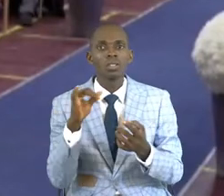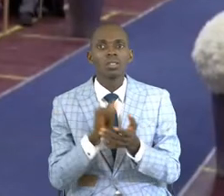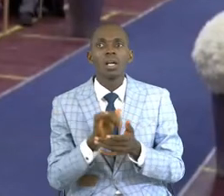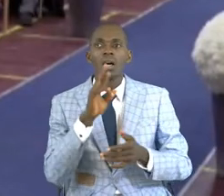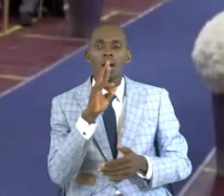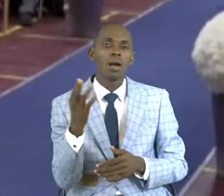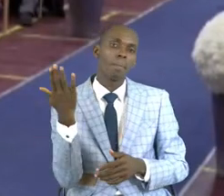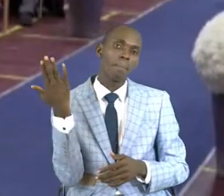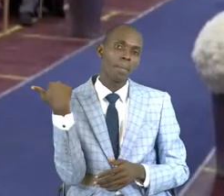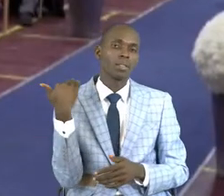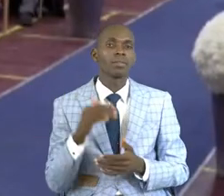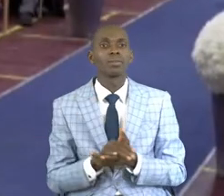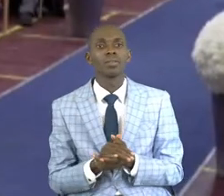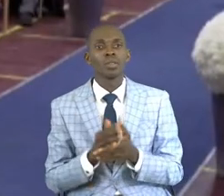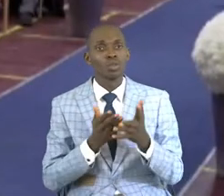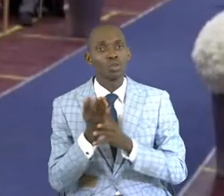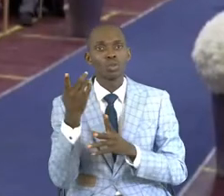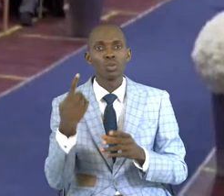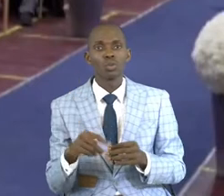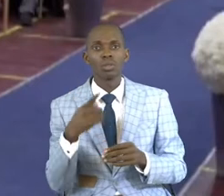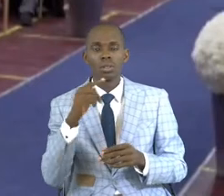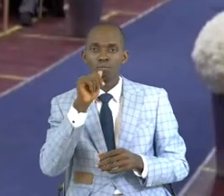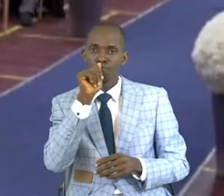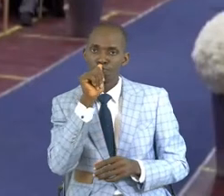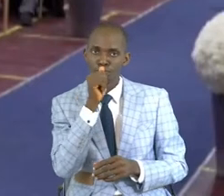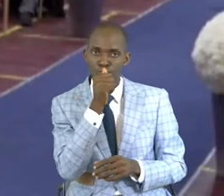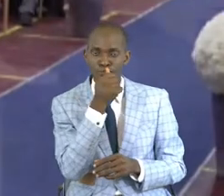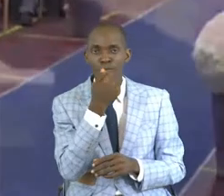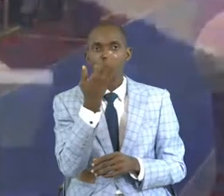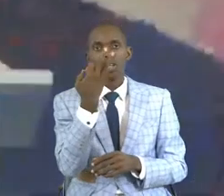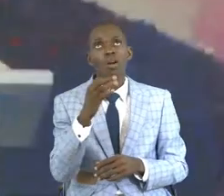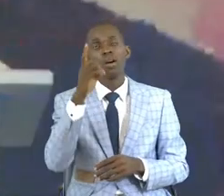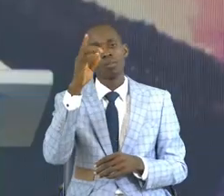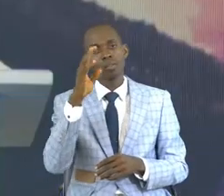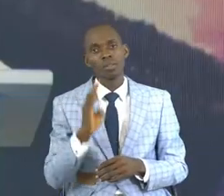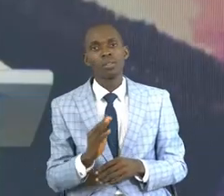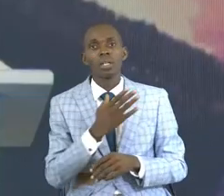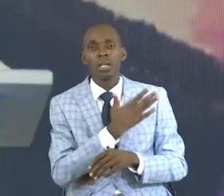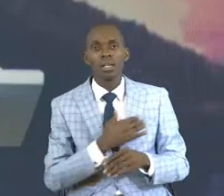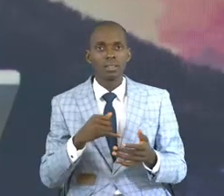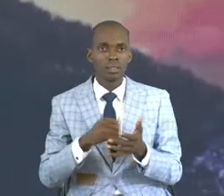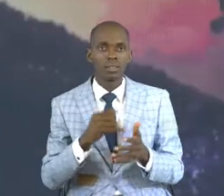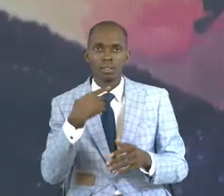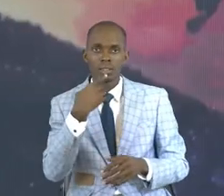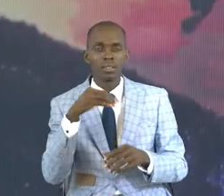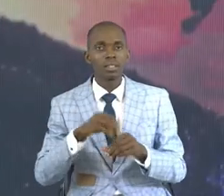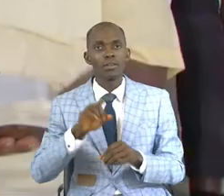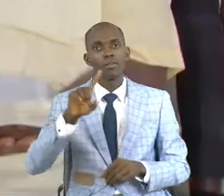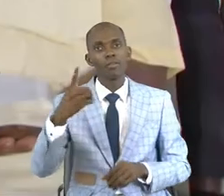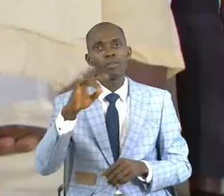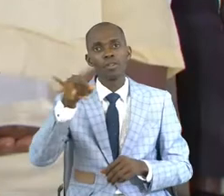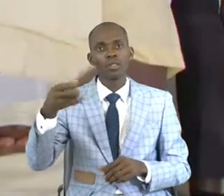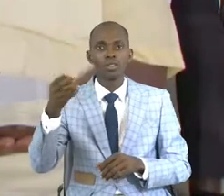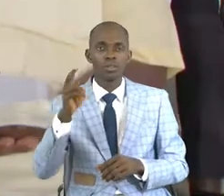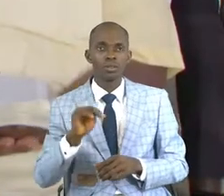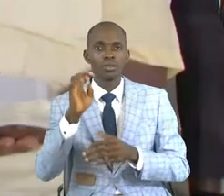past through the forbearance of God. And then he tells us in 1 John chapter